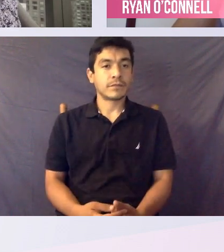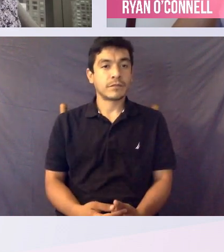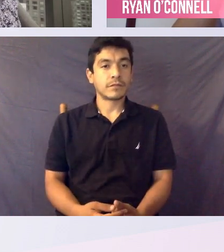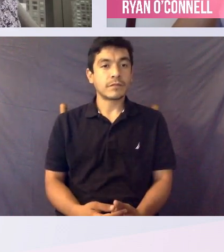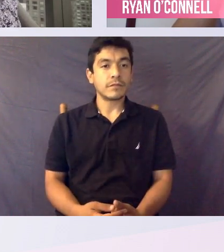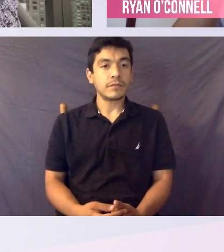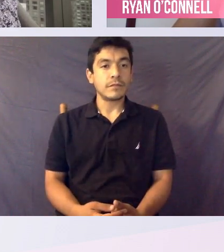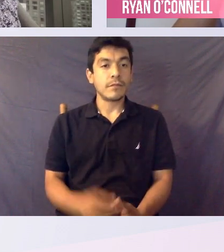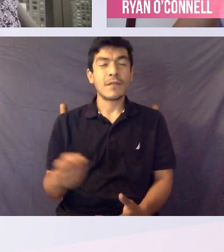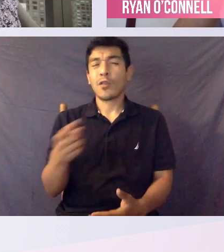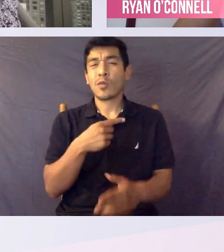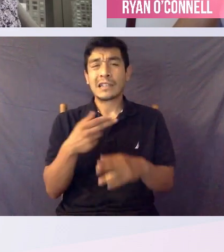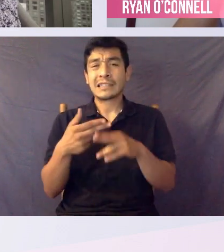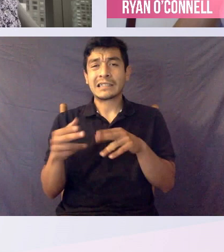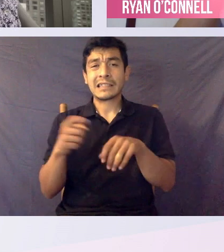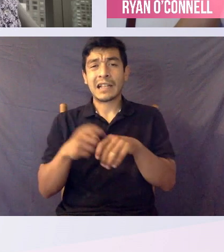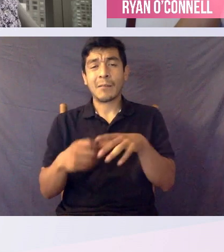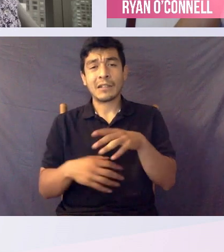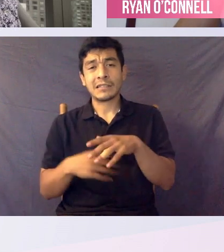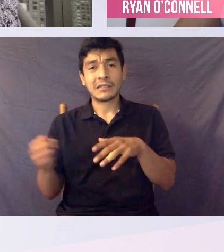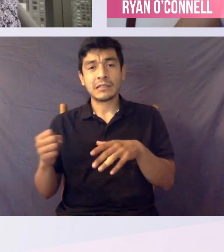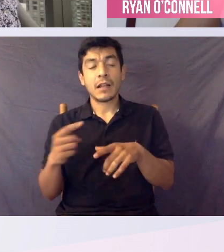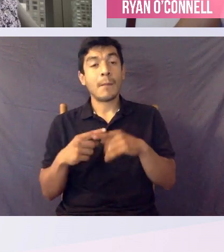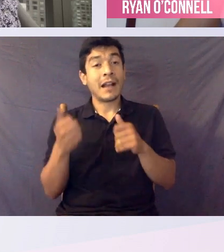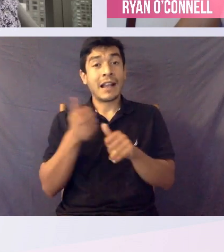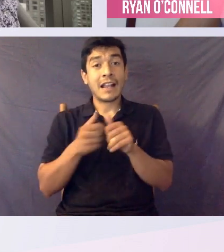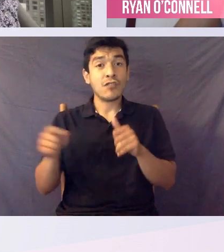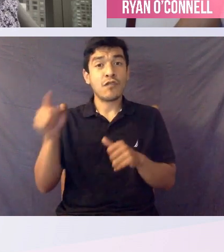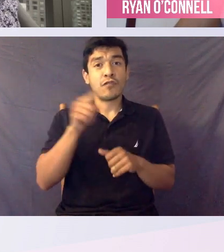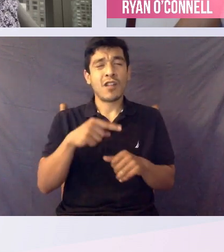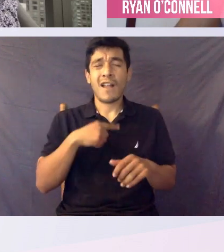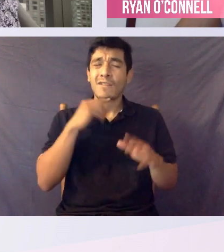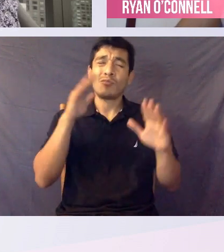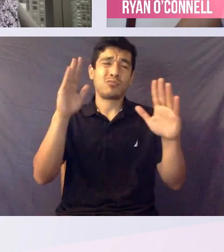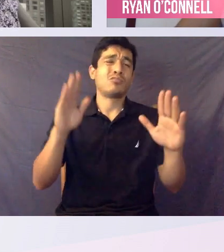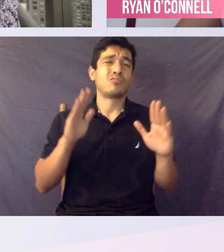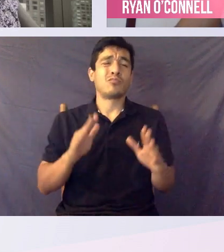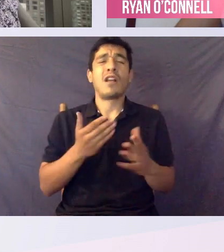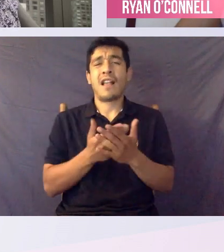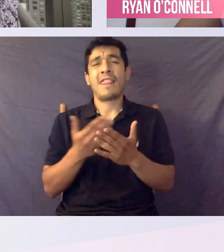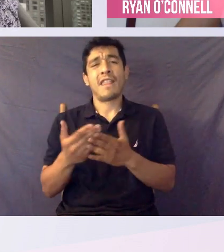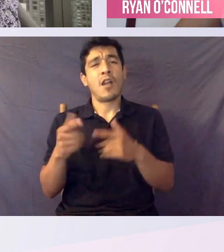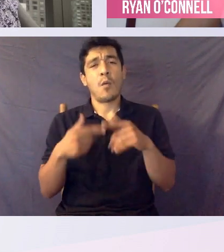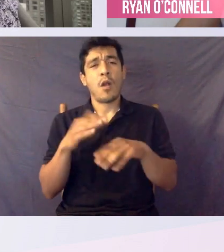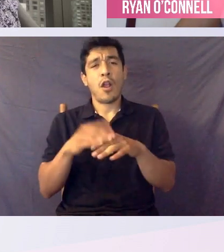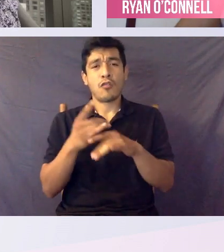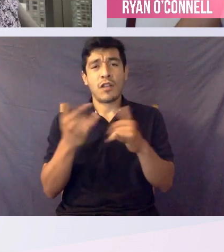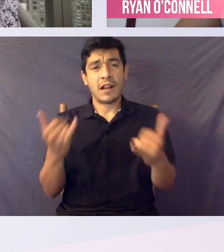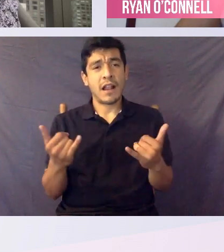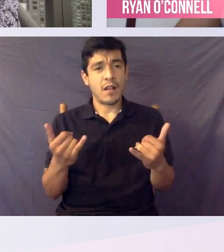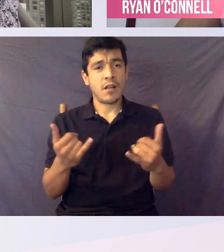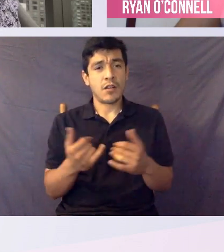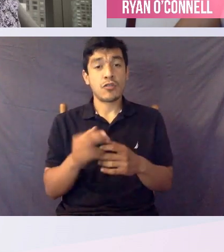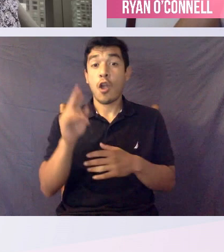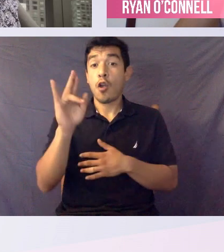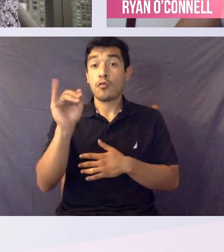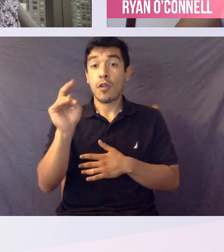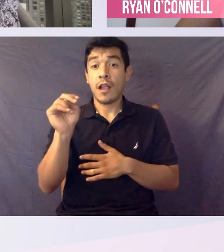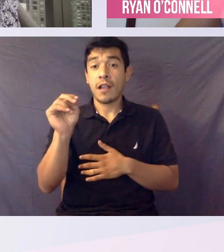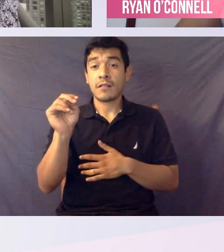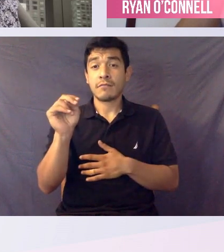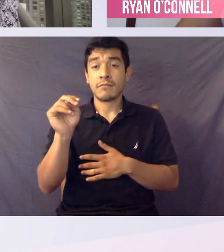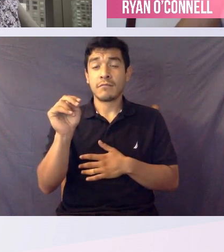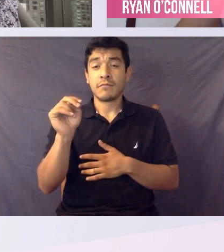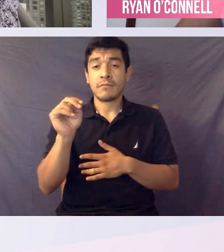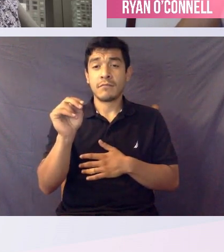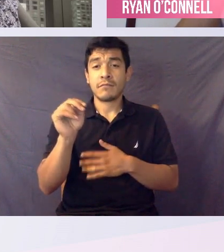We're running short on time here, but each of you have such incredible things going on right now. So Ryan, I was